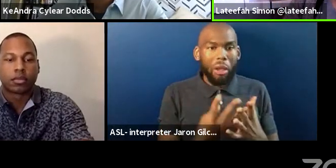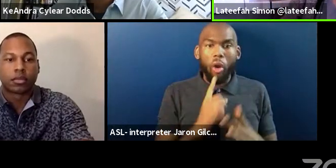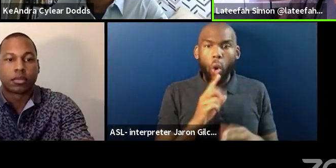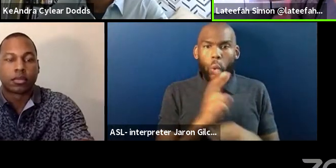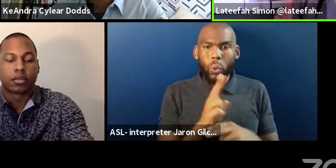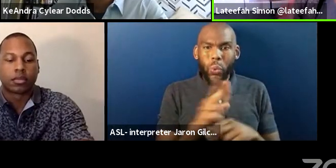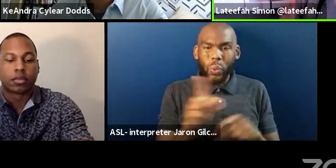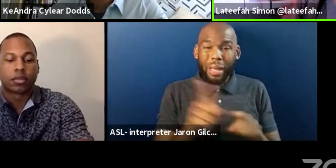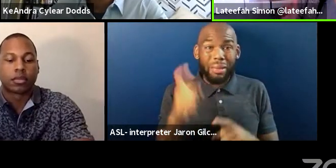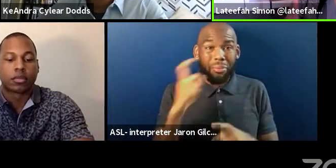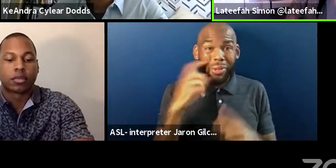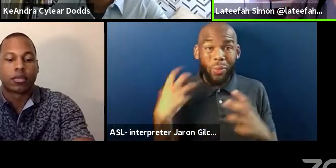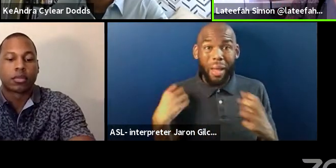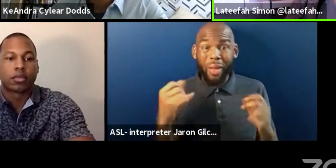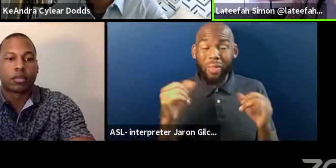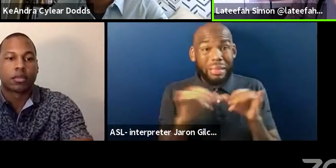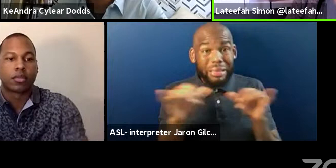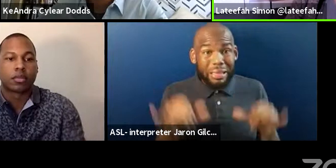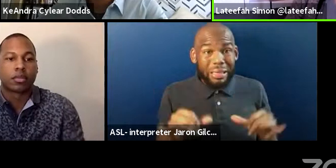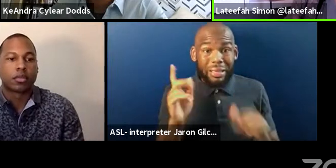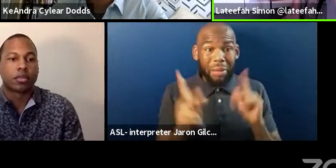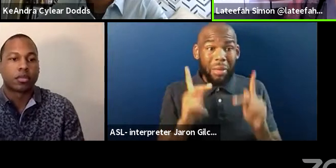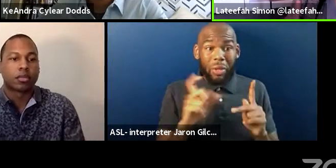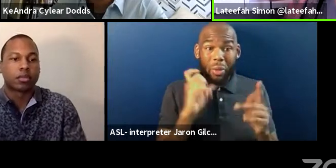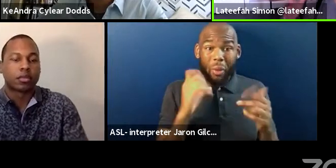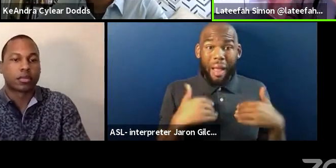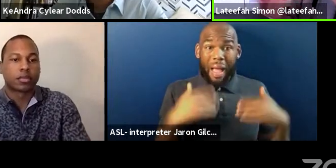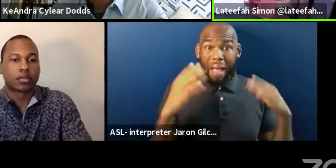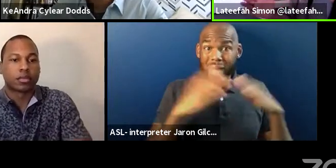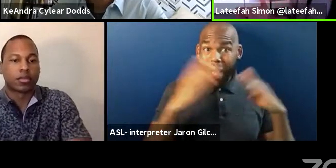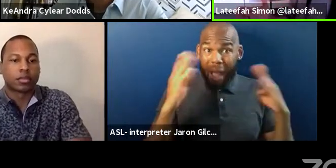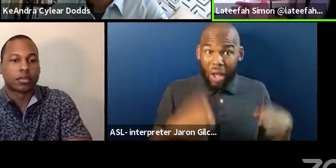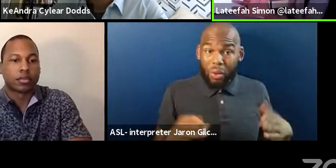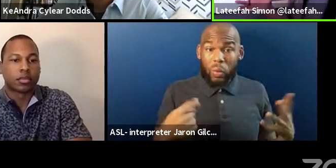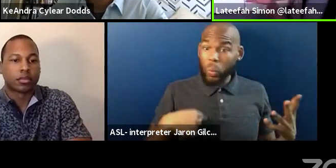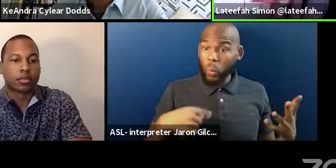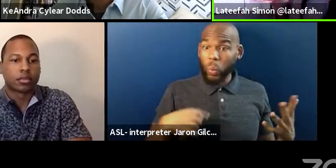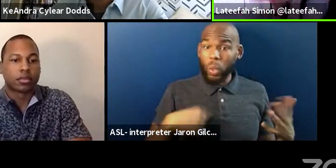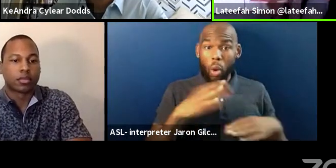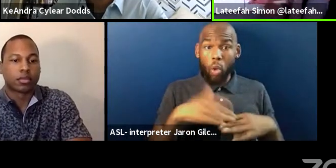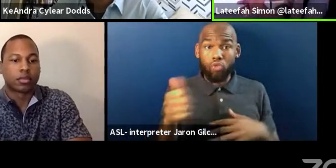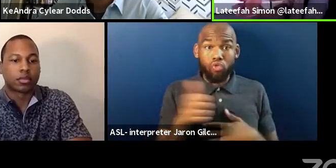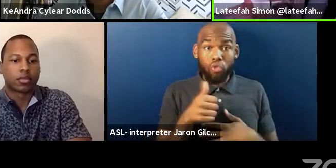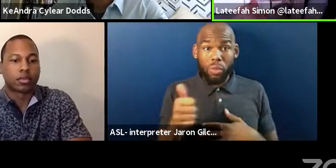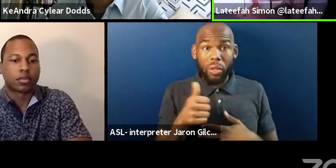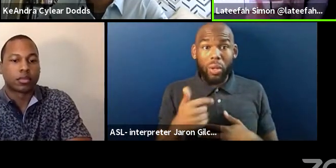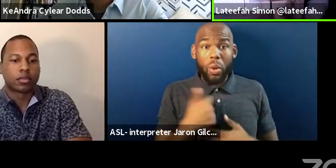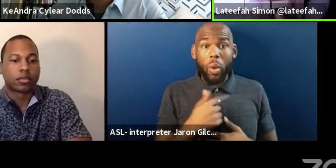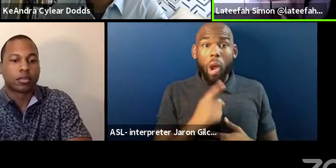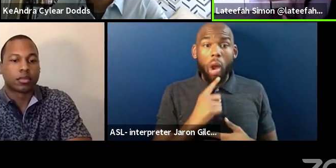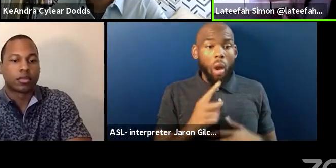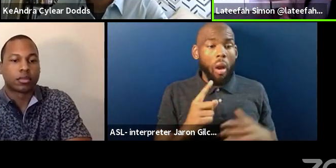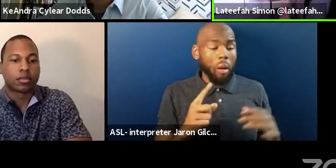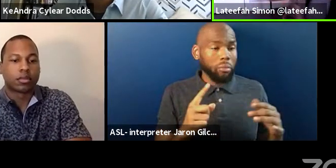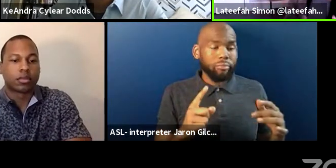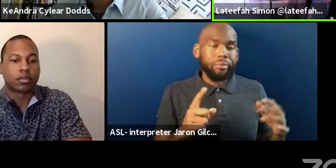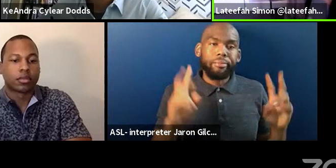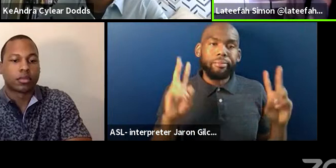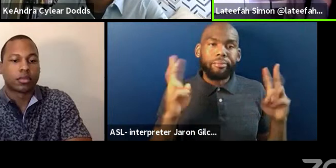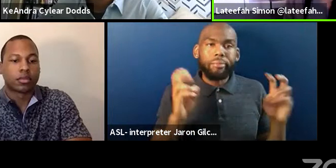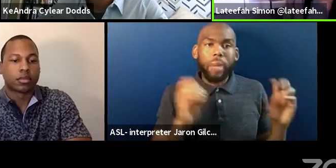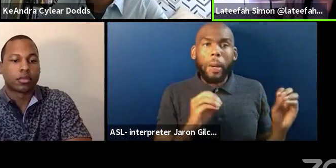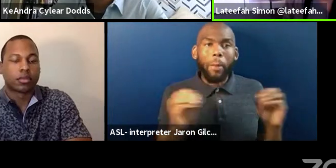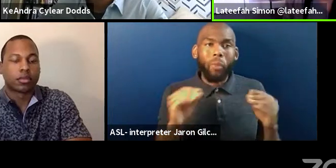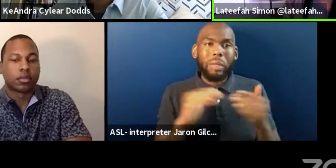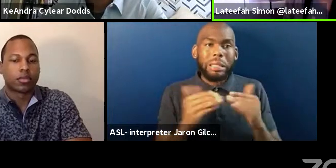systems, and when folks don't have housing, we on transportation as sort of moving cities, we see